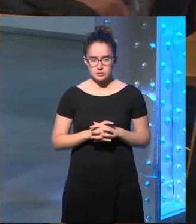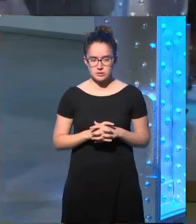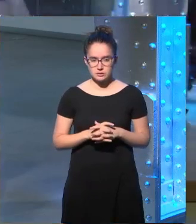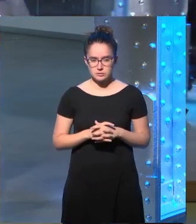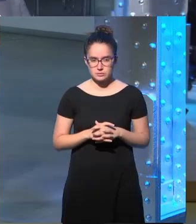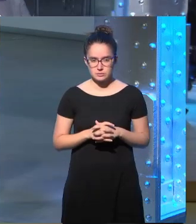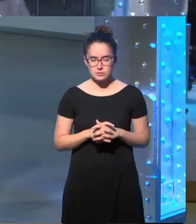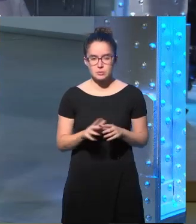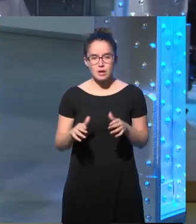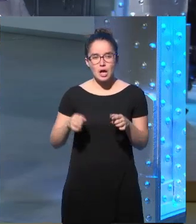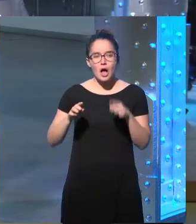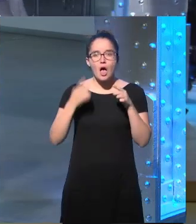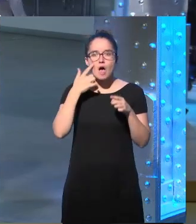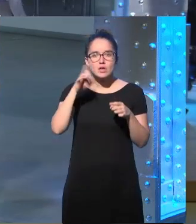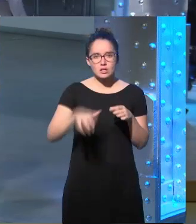agreement.